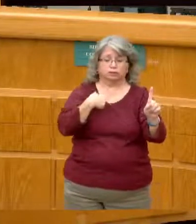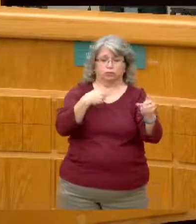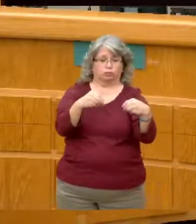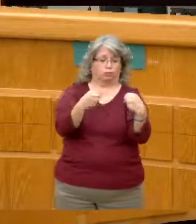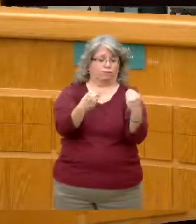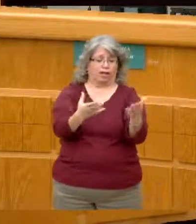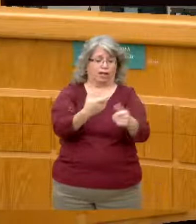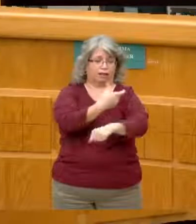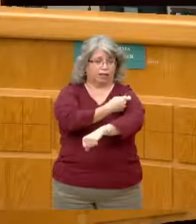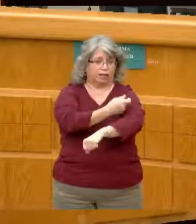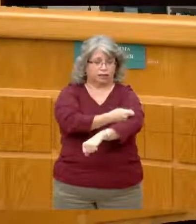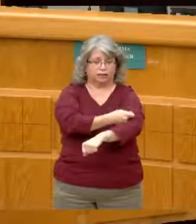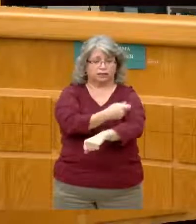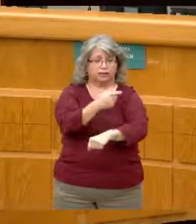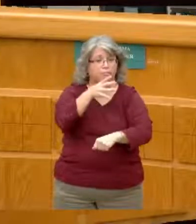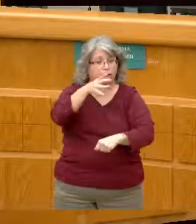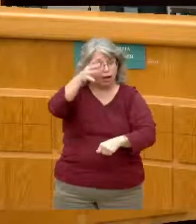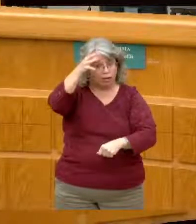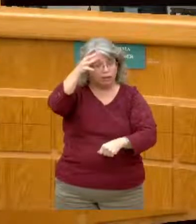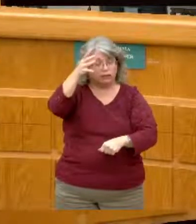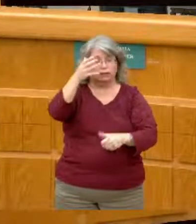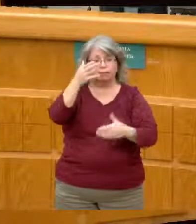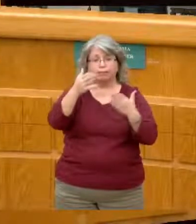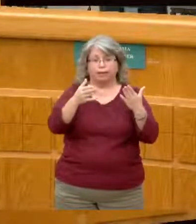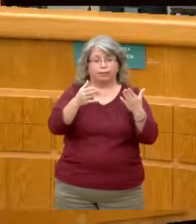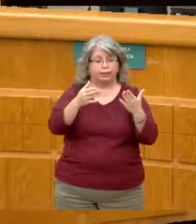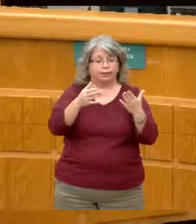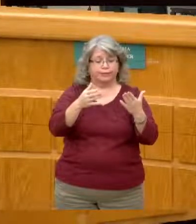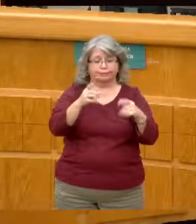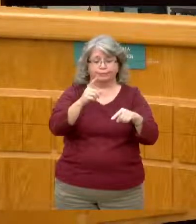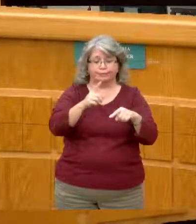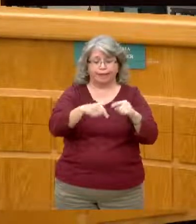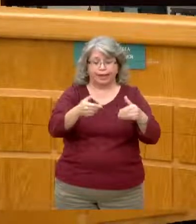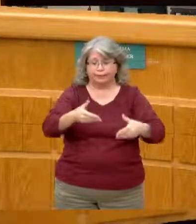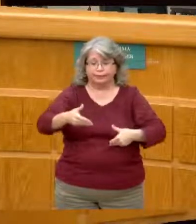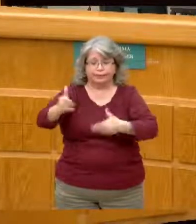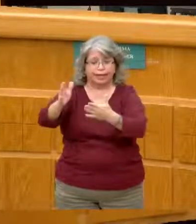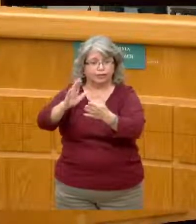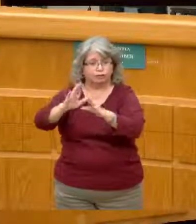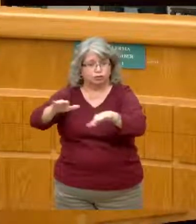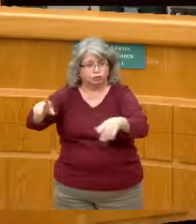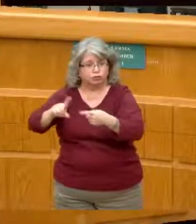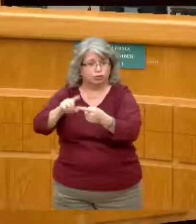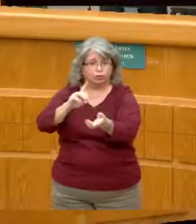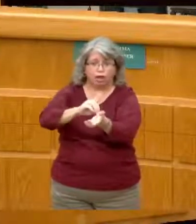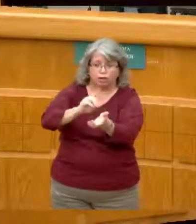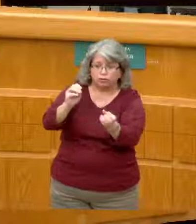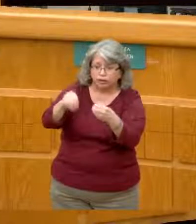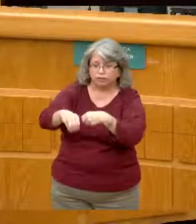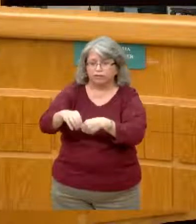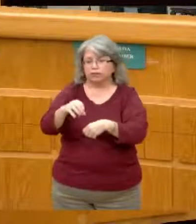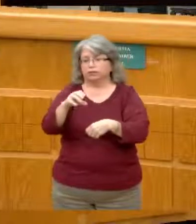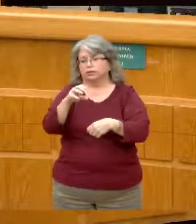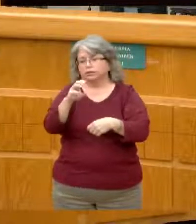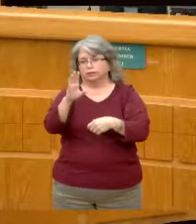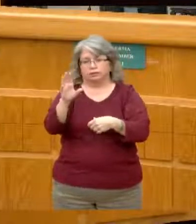parents who might not have had the opportunity to take their children to one of our sites or take them to their primary care for a vaccine. So a lot of parents and children